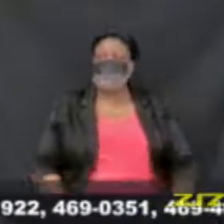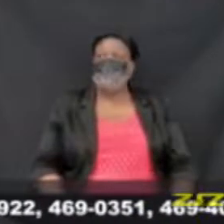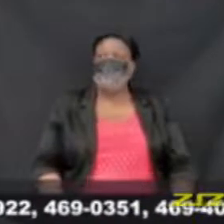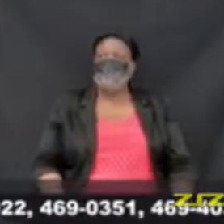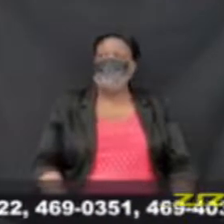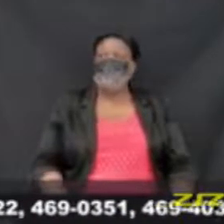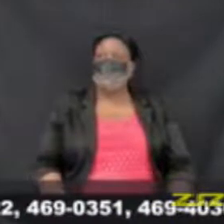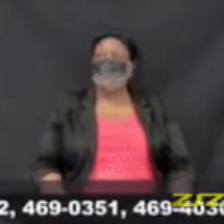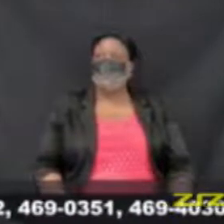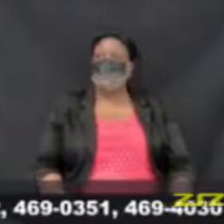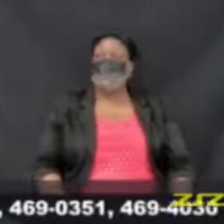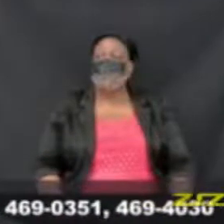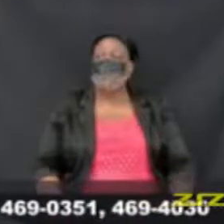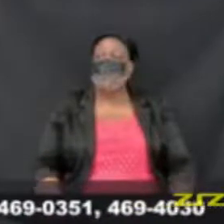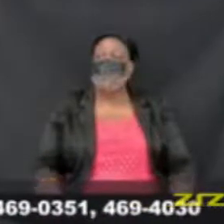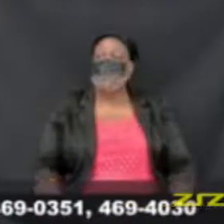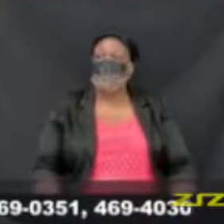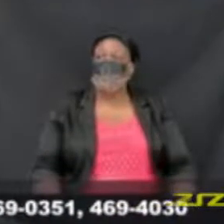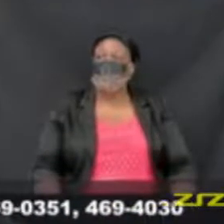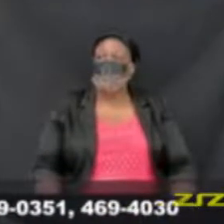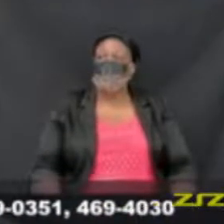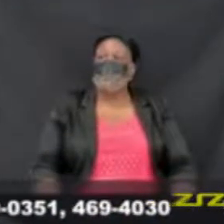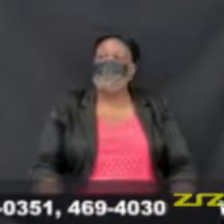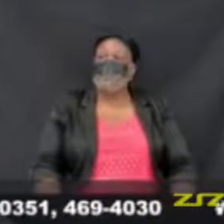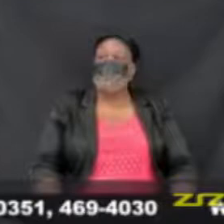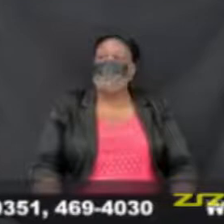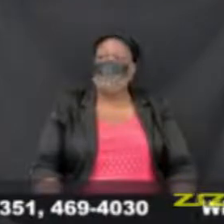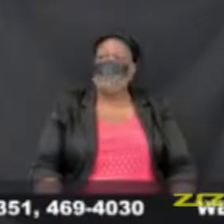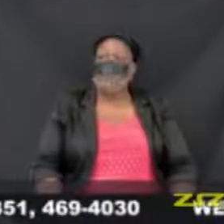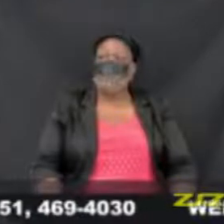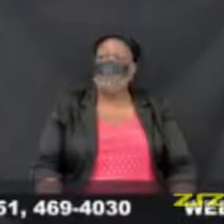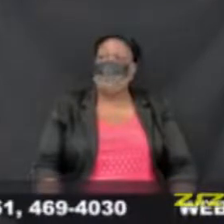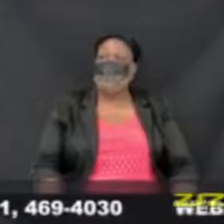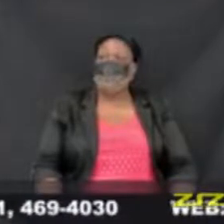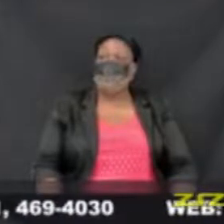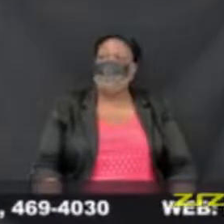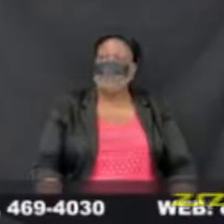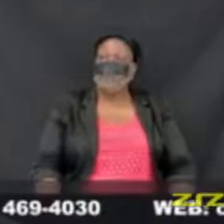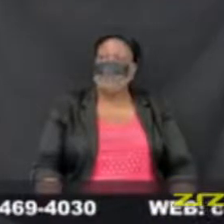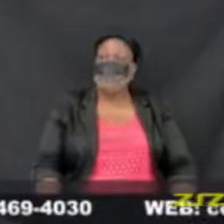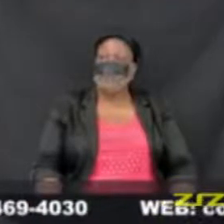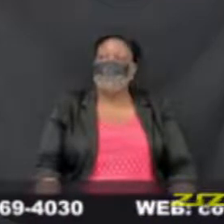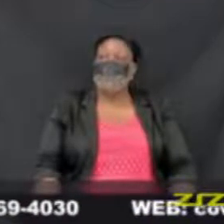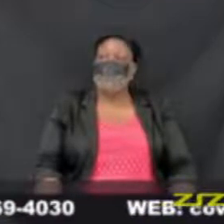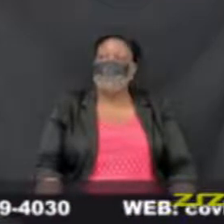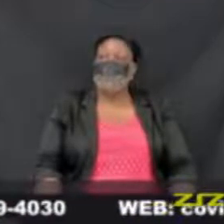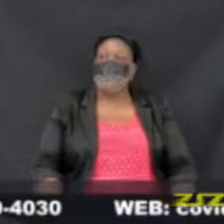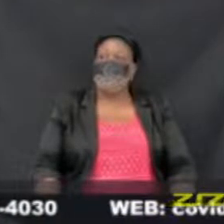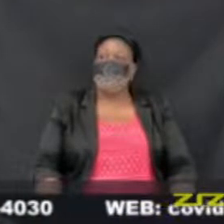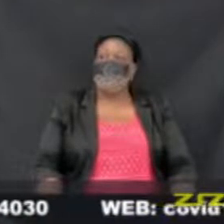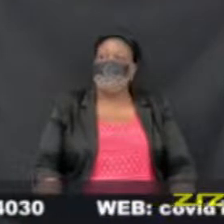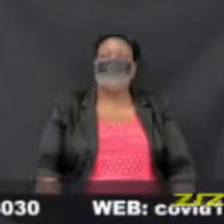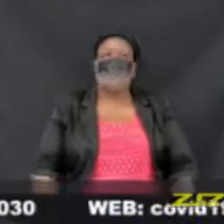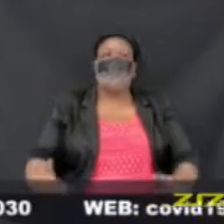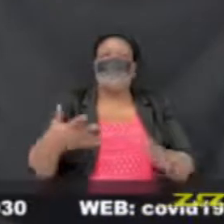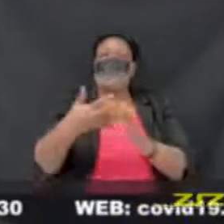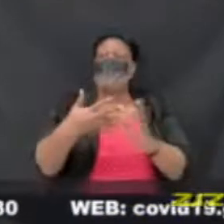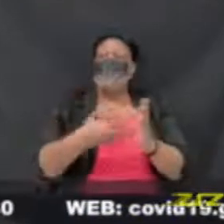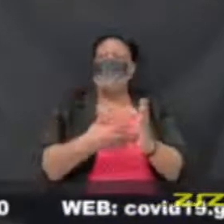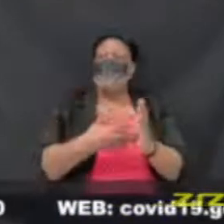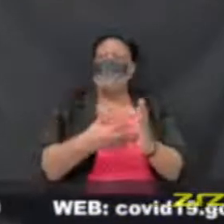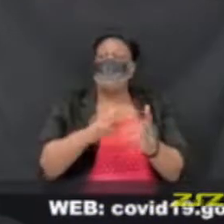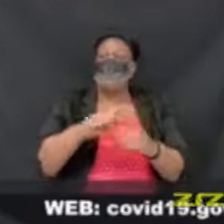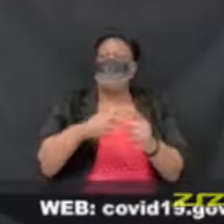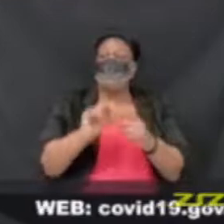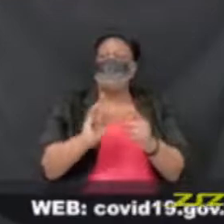enter the Federation of St. Kitts and Nevis. When you're leaving, you're free to leave without any tests. The test that you get when you're